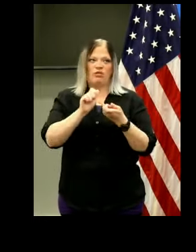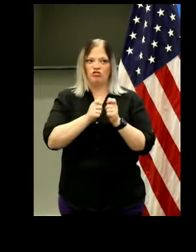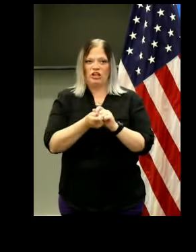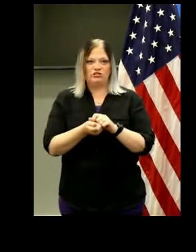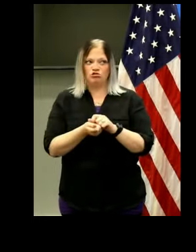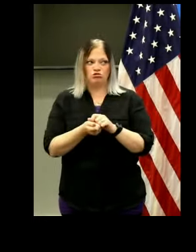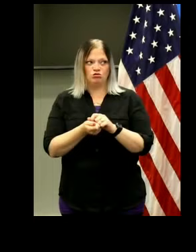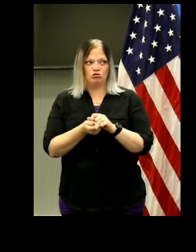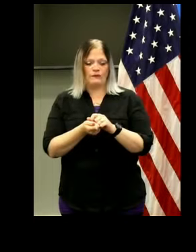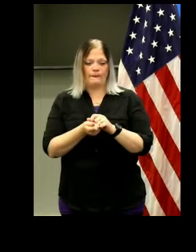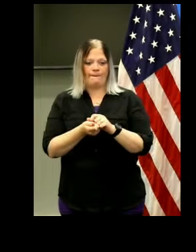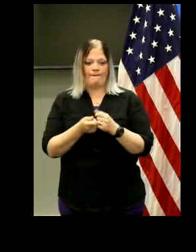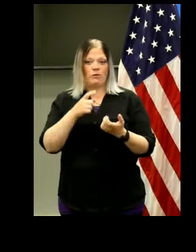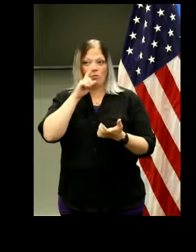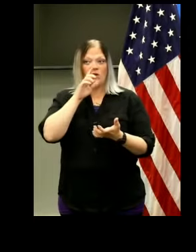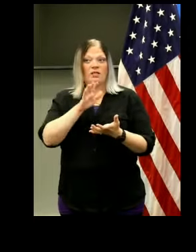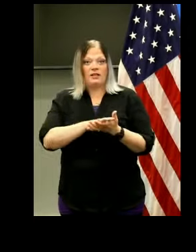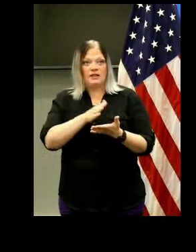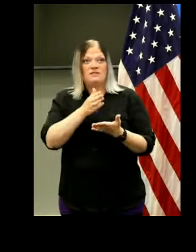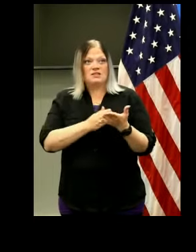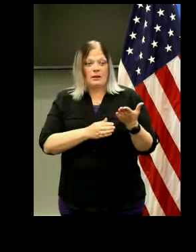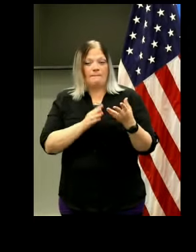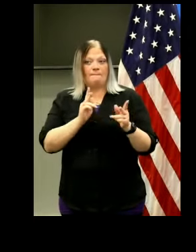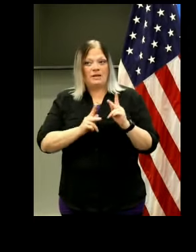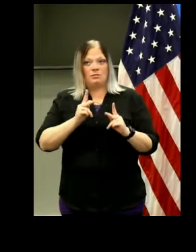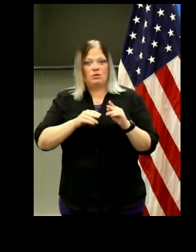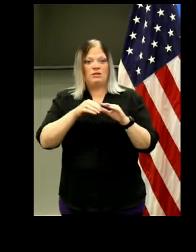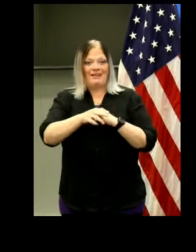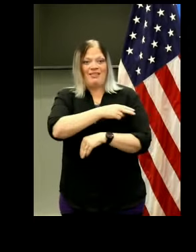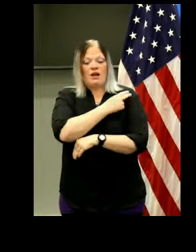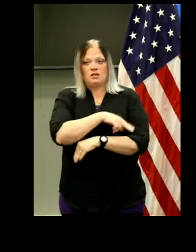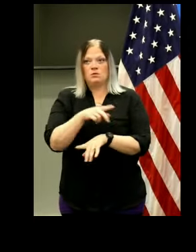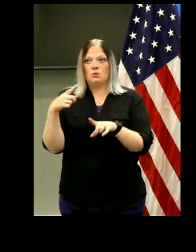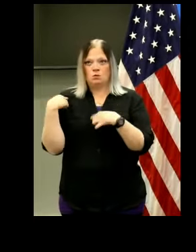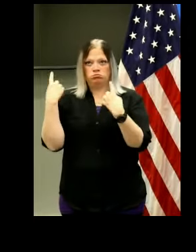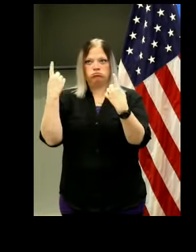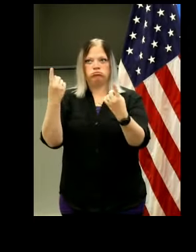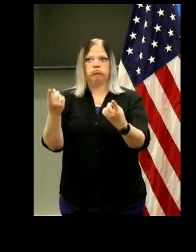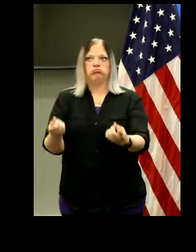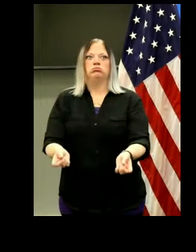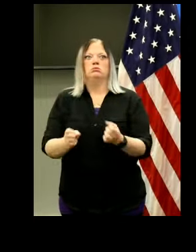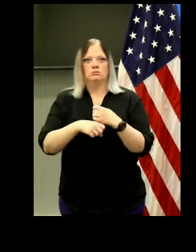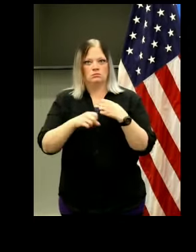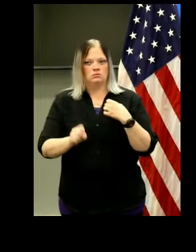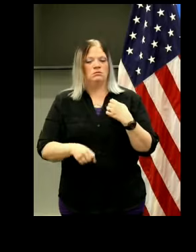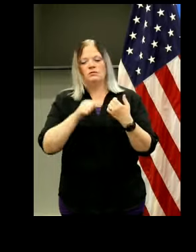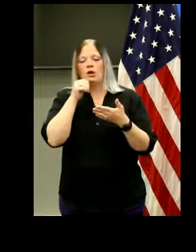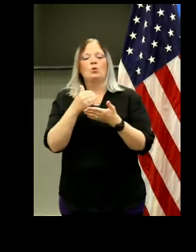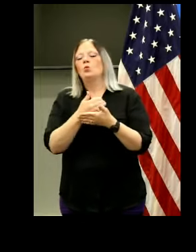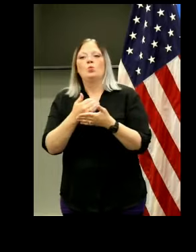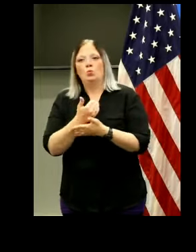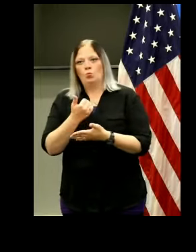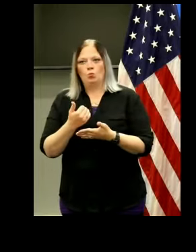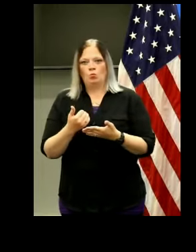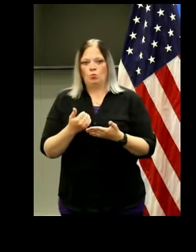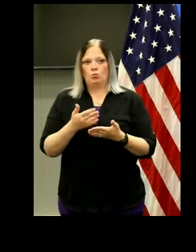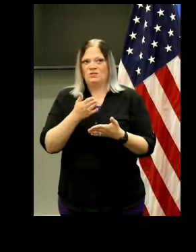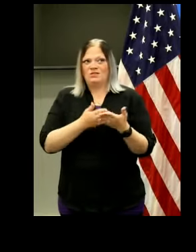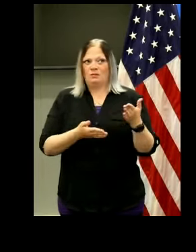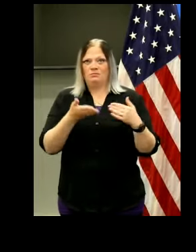changed, and we believe some of those individuals have been in hospital for quite some time now. They're generally not newer patients. They've been there, some of